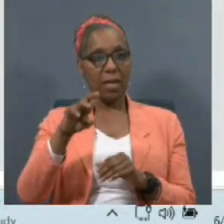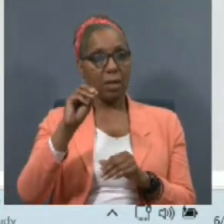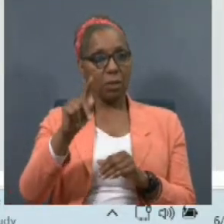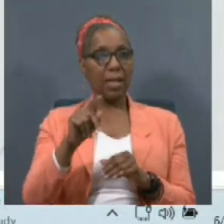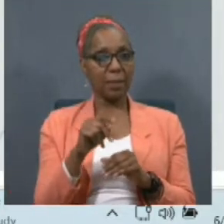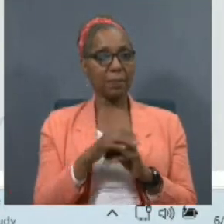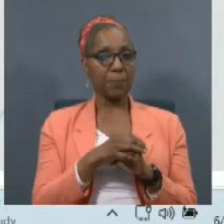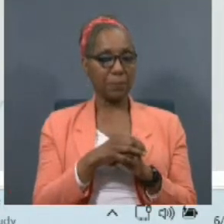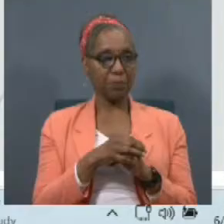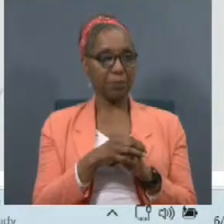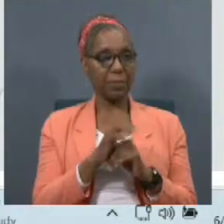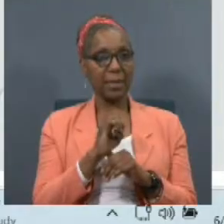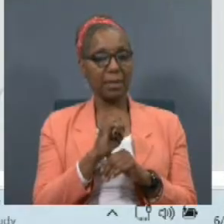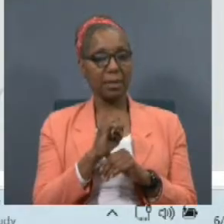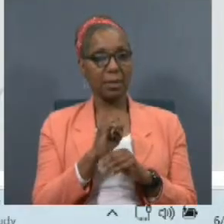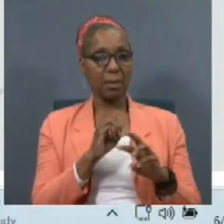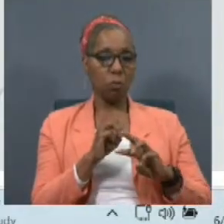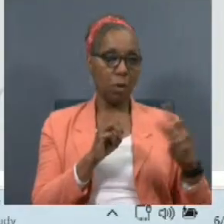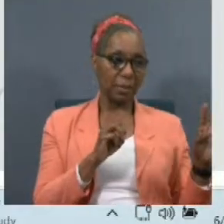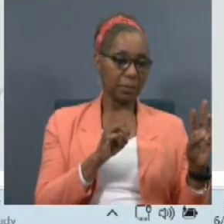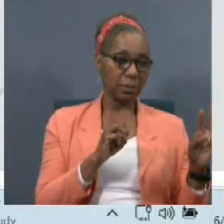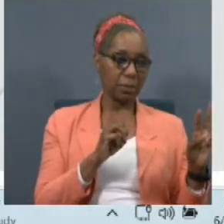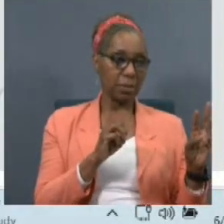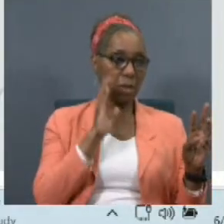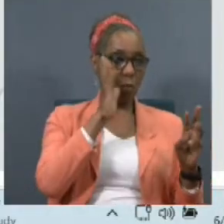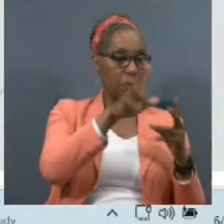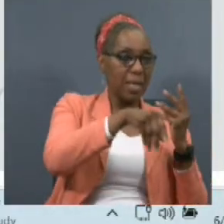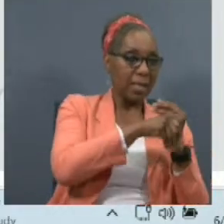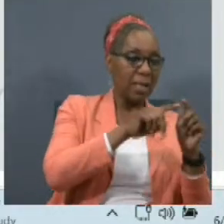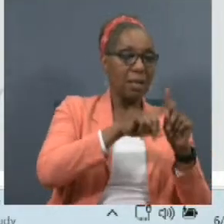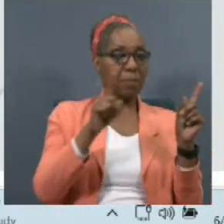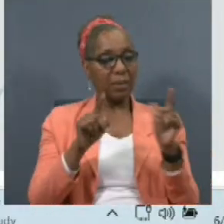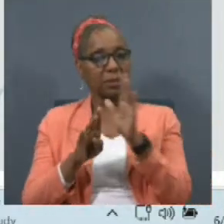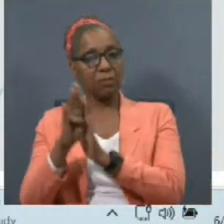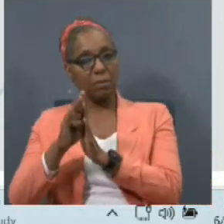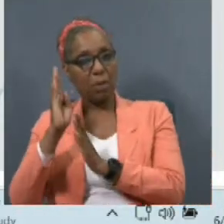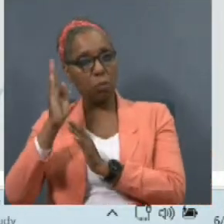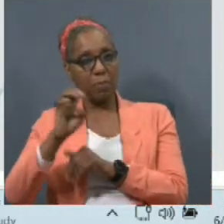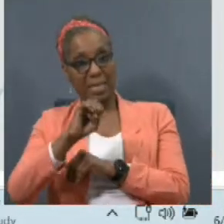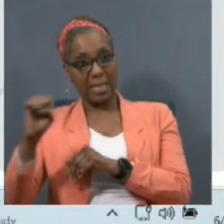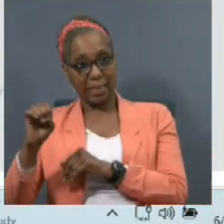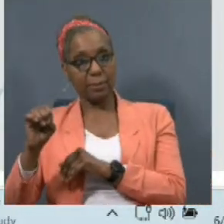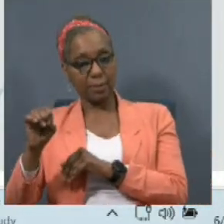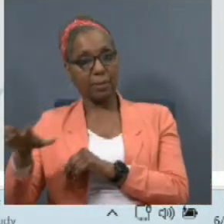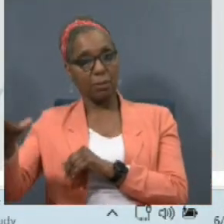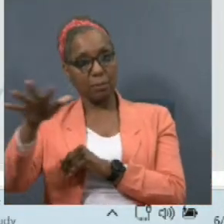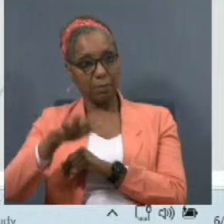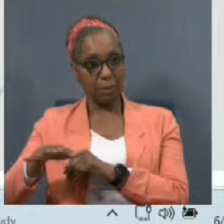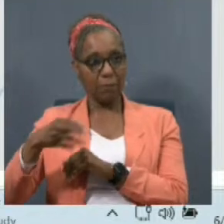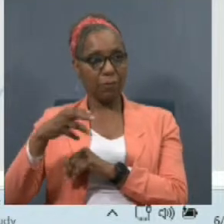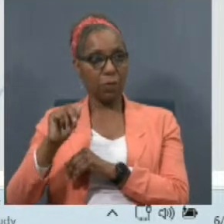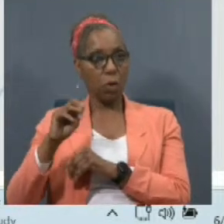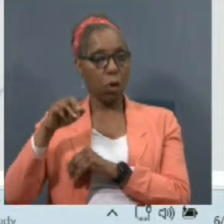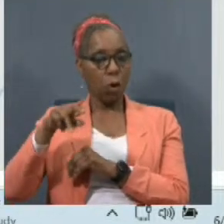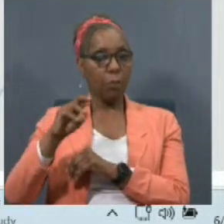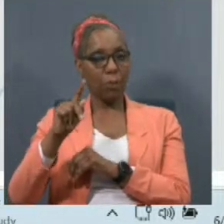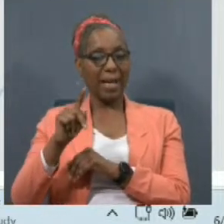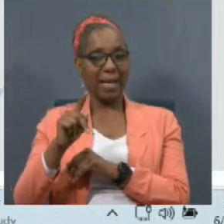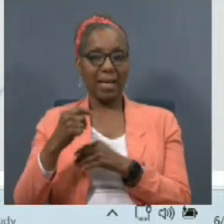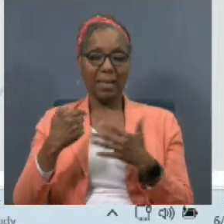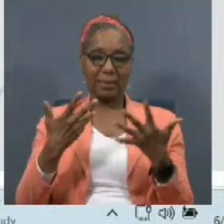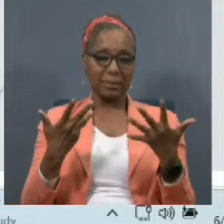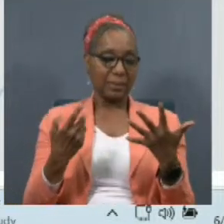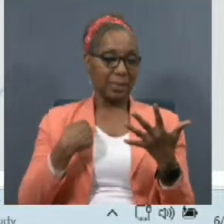directly east of Harper. Would go west of Harper is where it's going to be annexed, but obviously the development's going to be east of Harper. I'm not